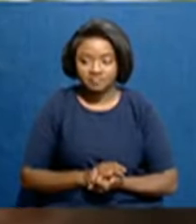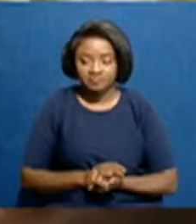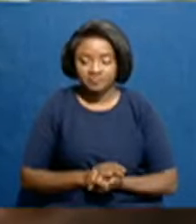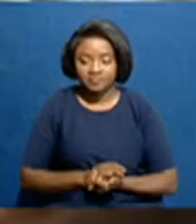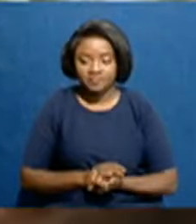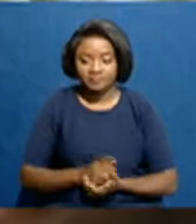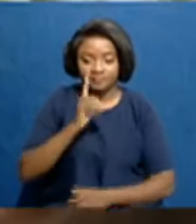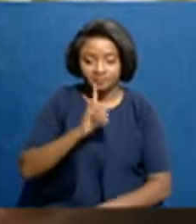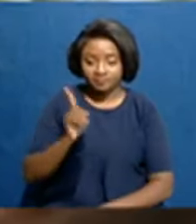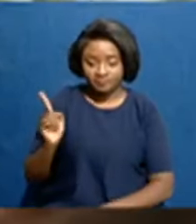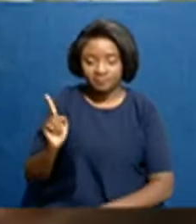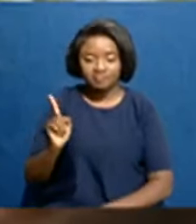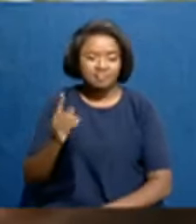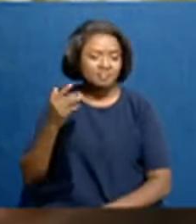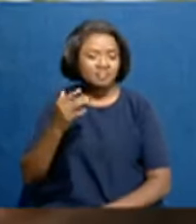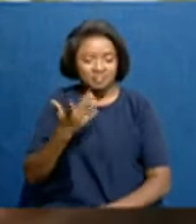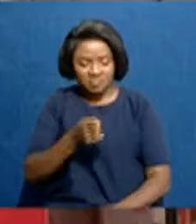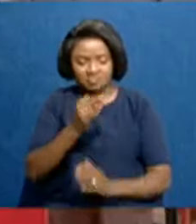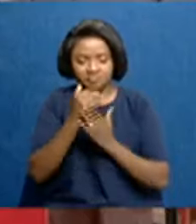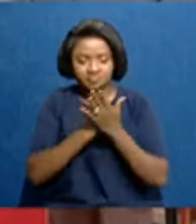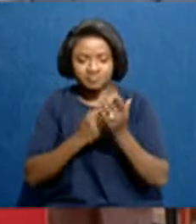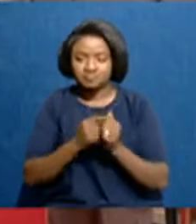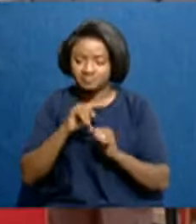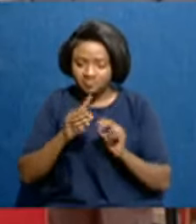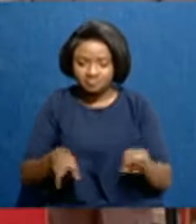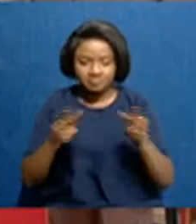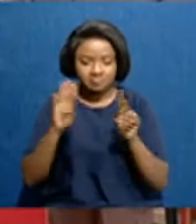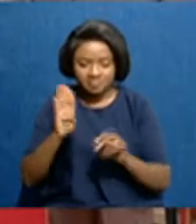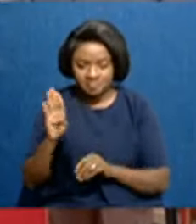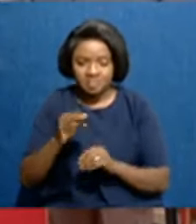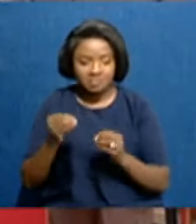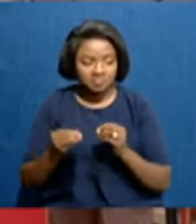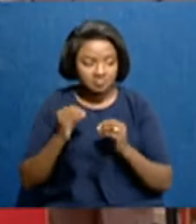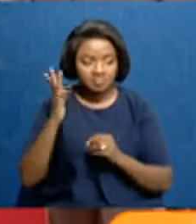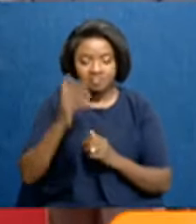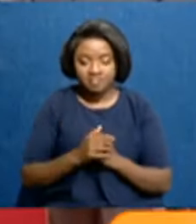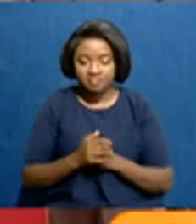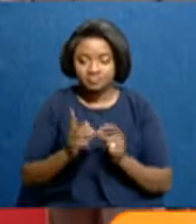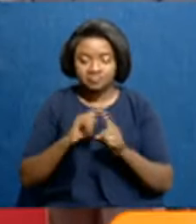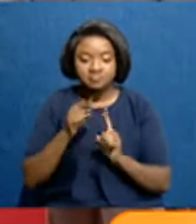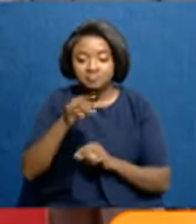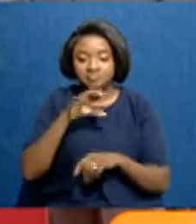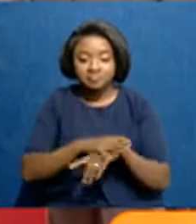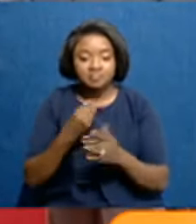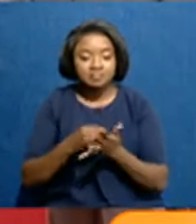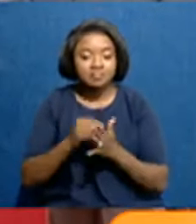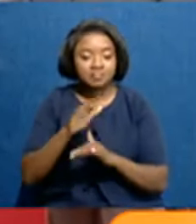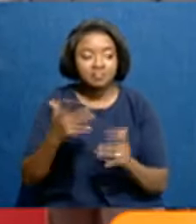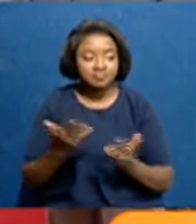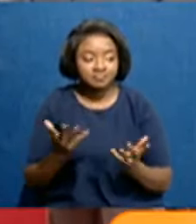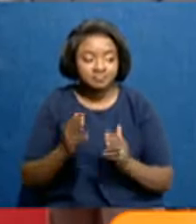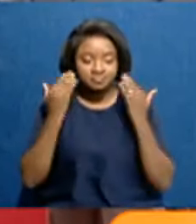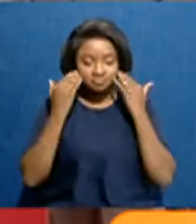A flagship promise running into billions of shillings, but whose financing mechanism is not contained in the Kenya Kwanza